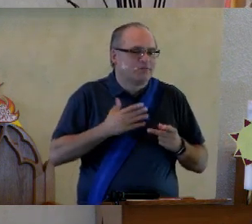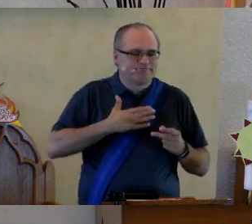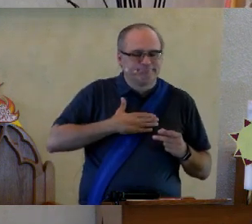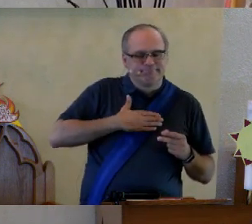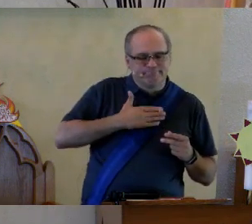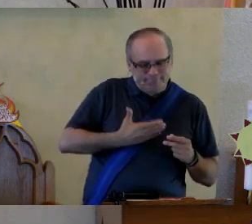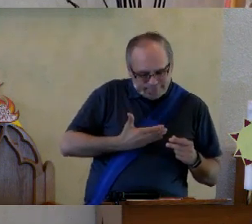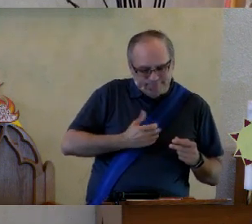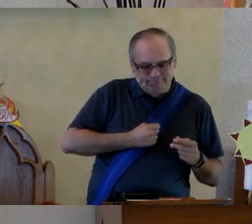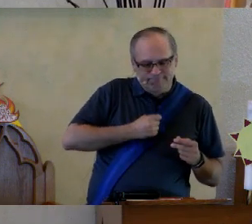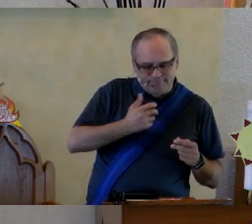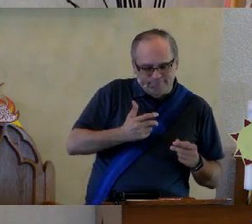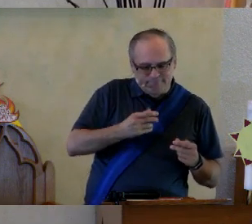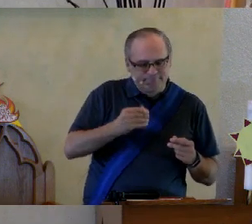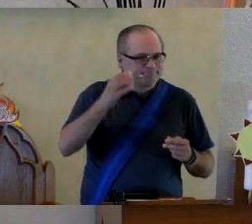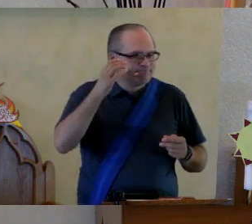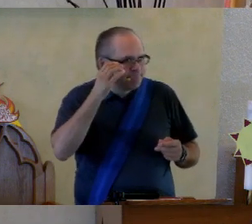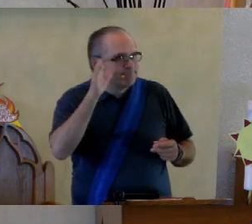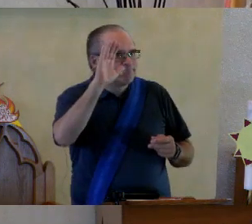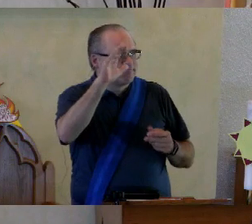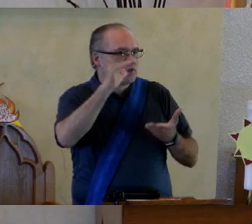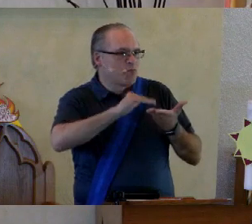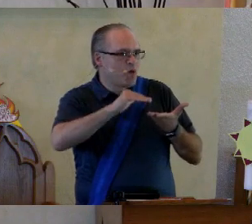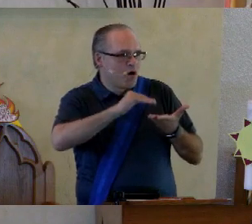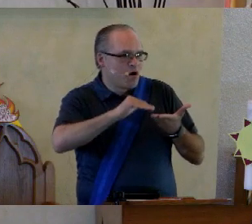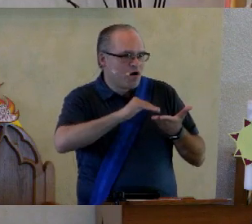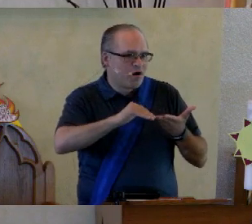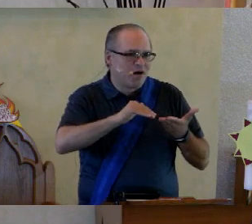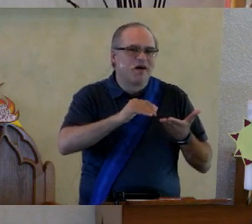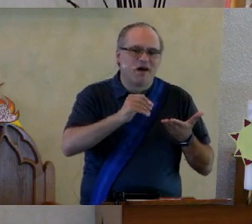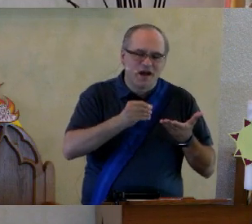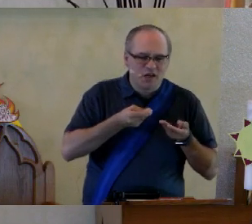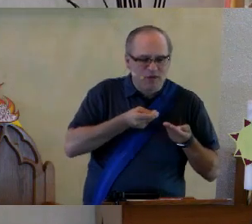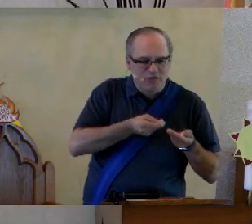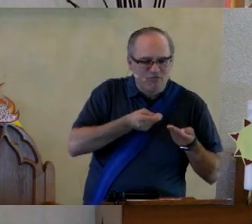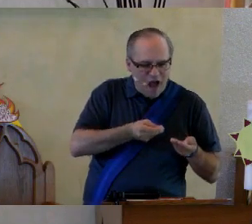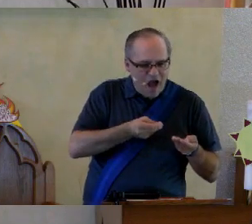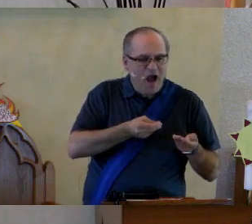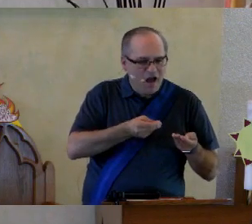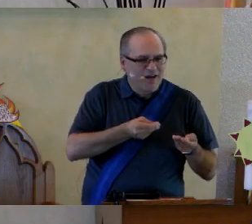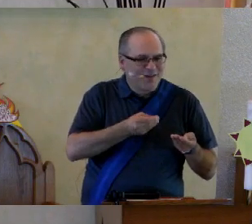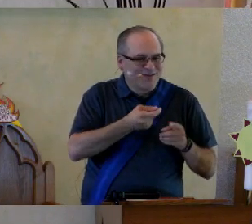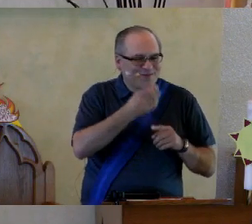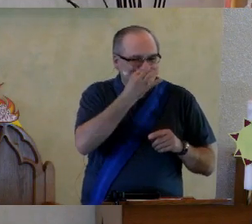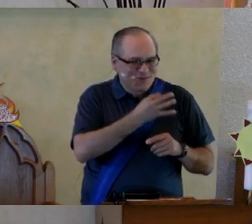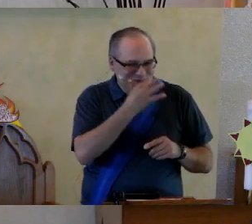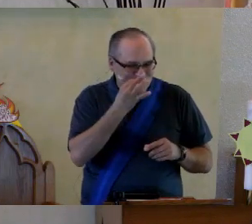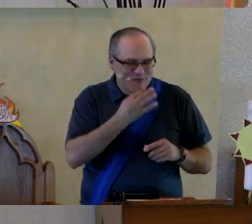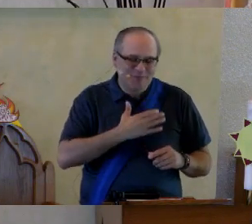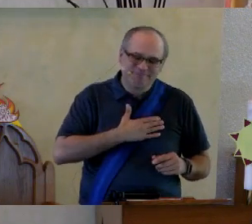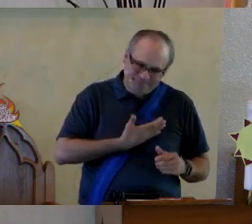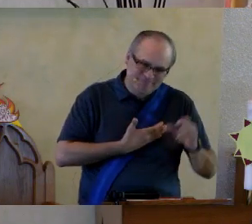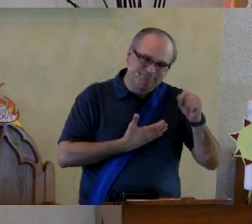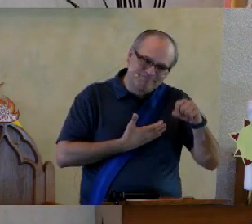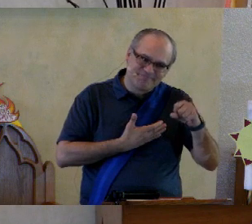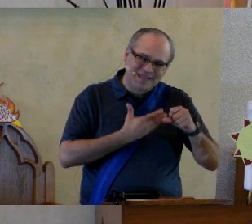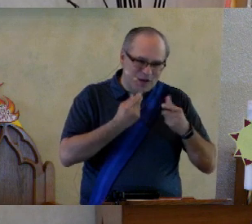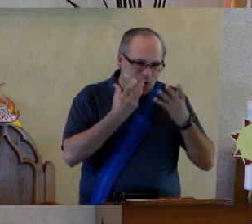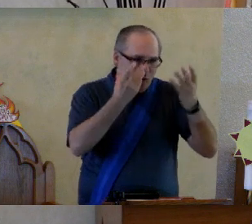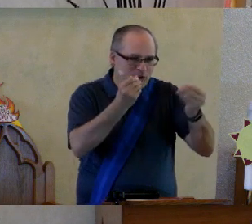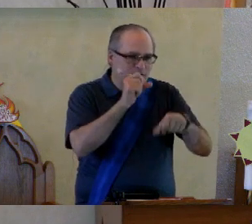pardon, a willingness to be fed by the sacrament, and to go out and work in the world.